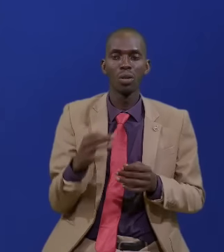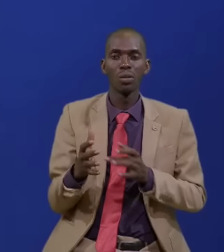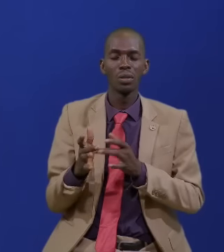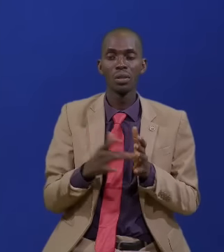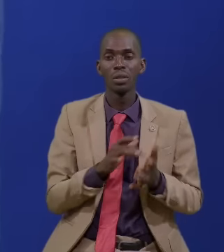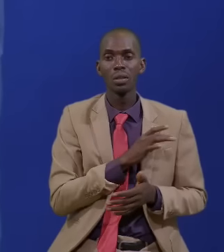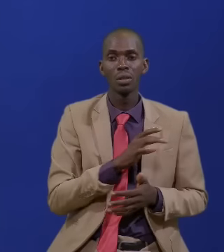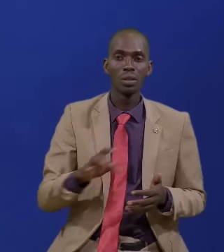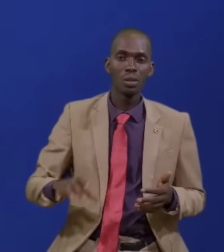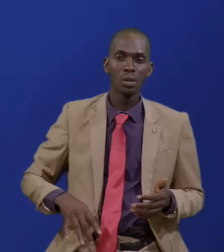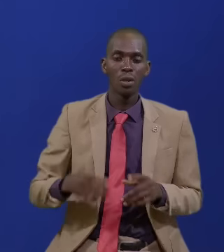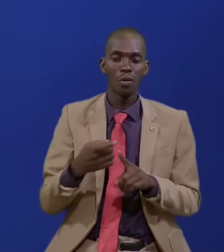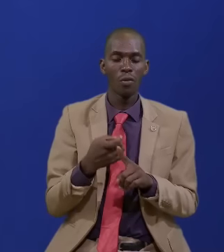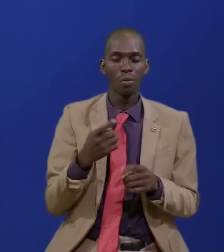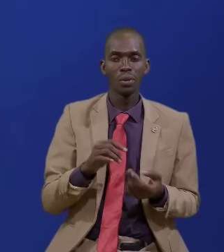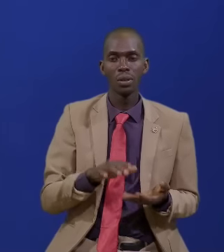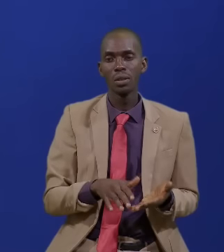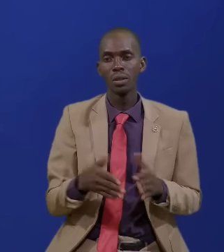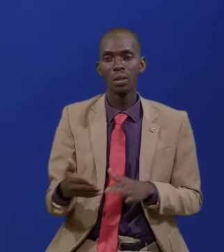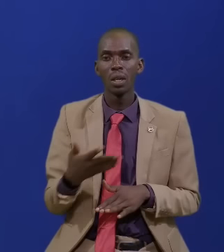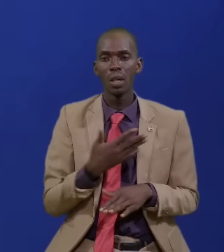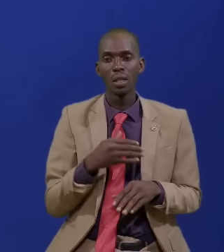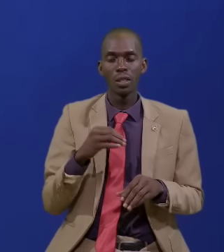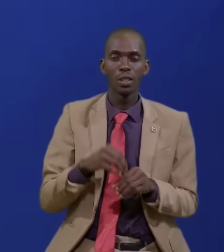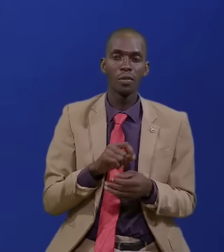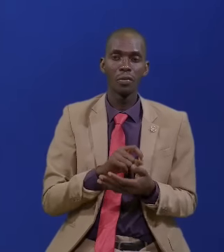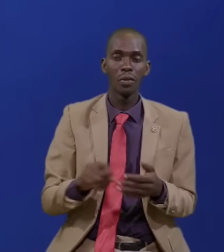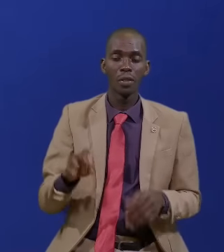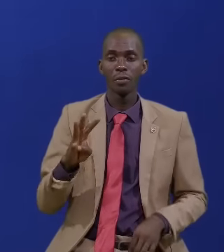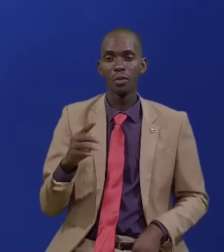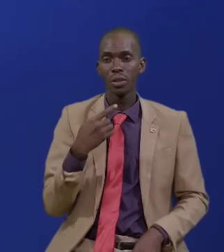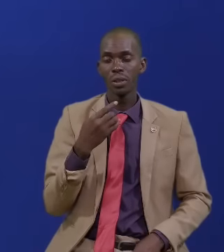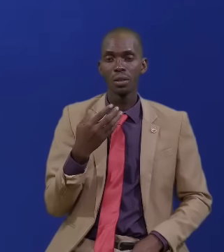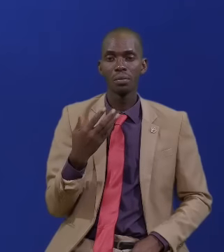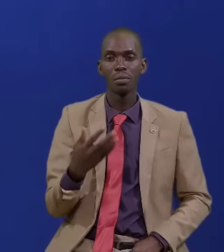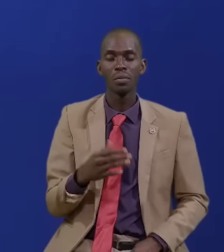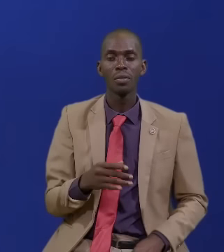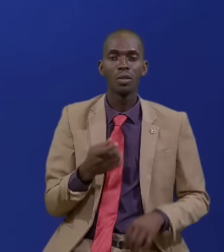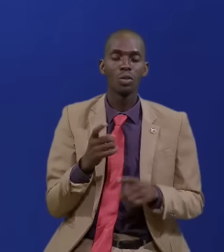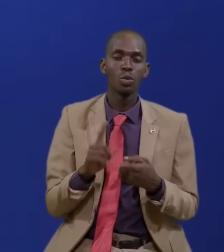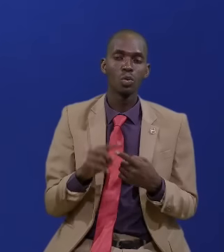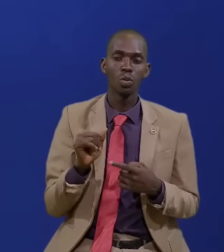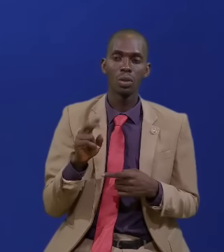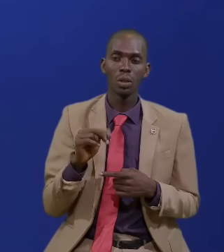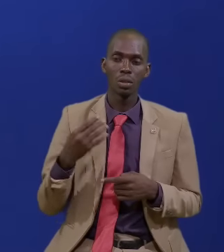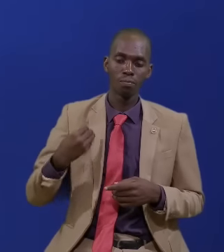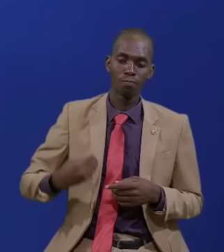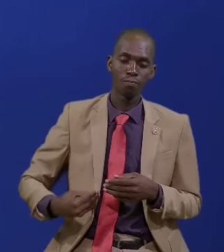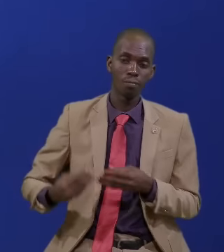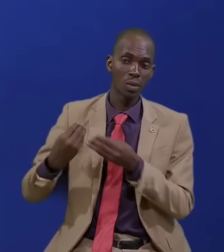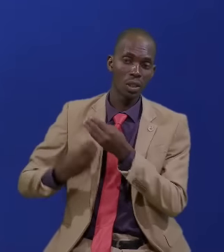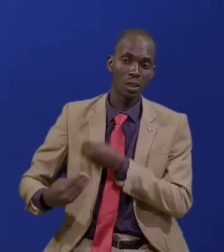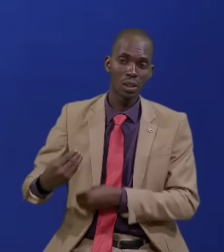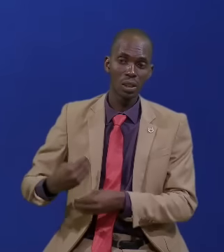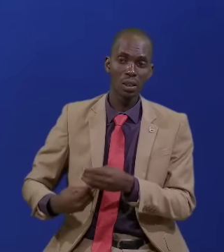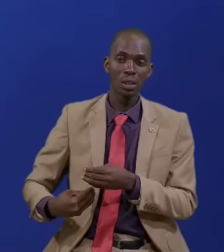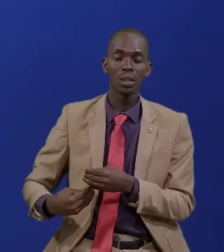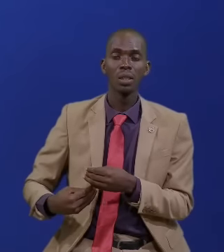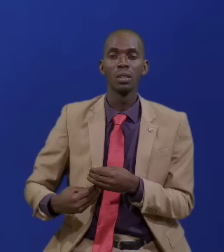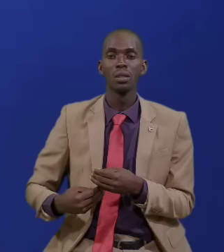Christ from the dead. And then in verse 4, it says, to an inheritance incorruptible, undefiled, and